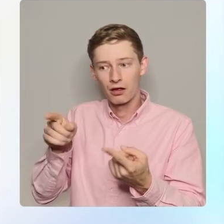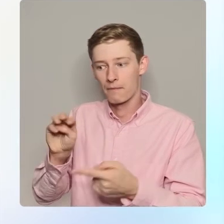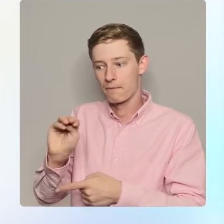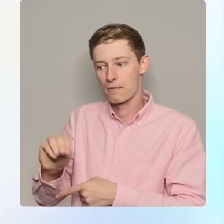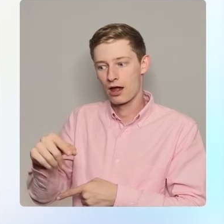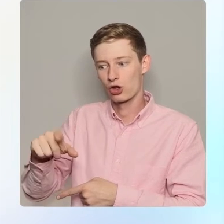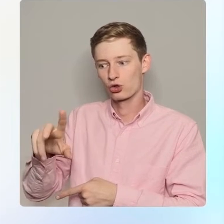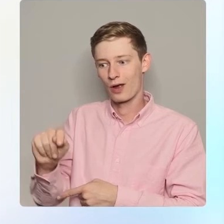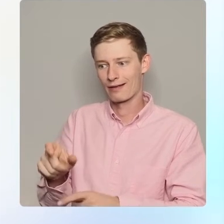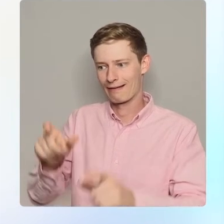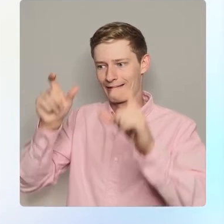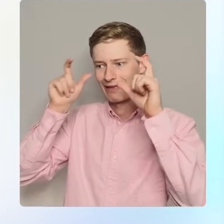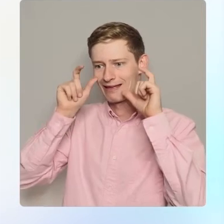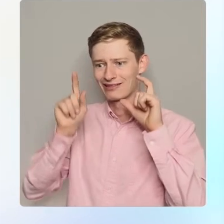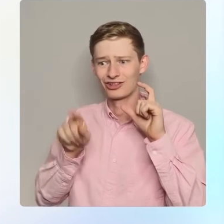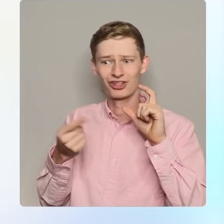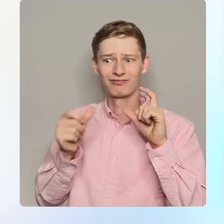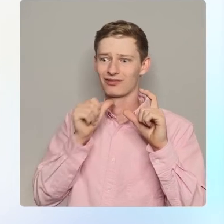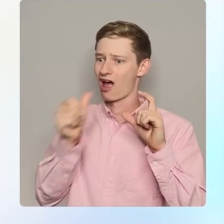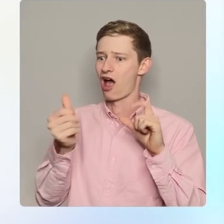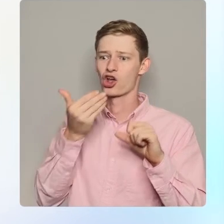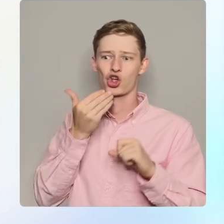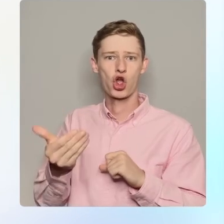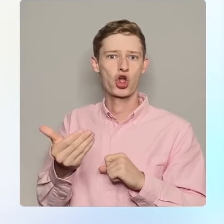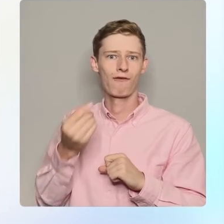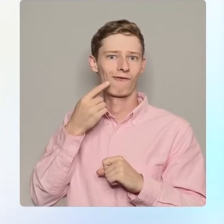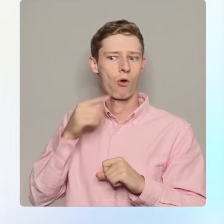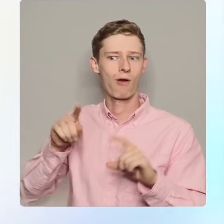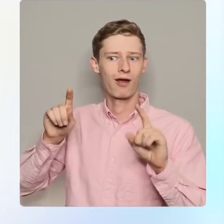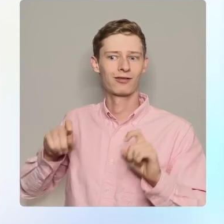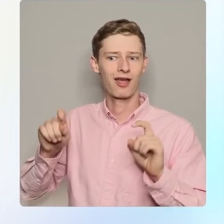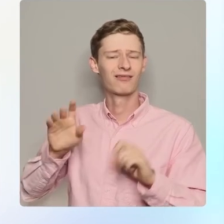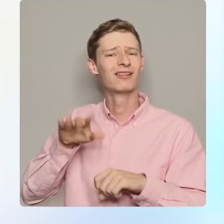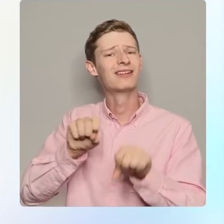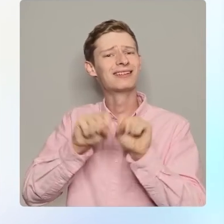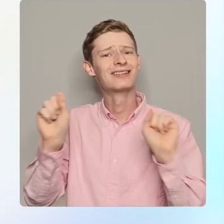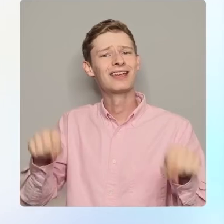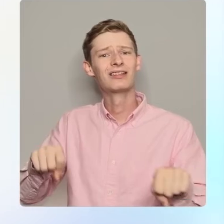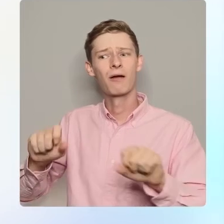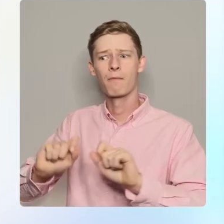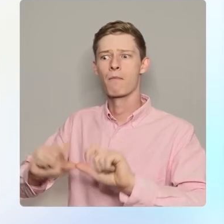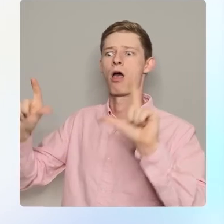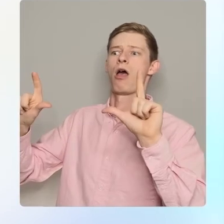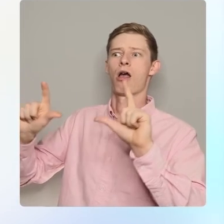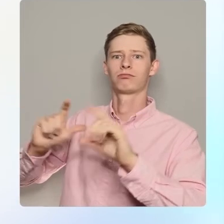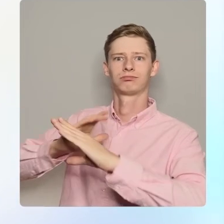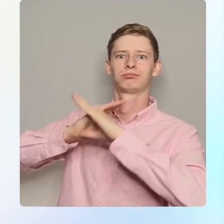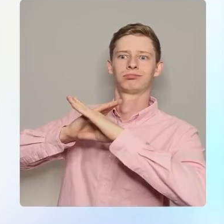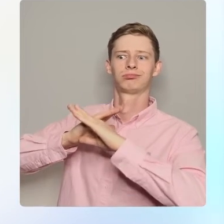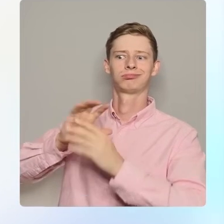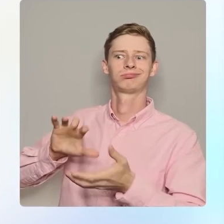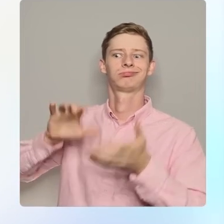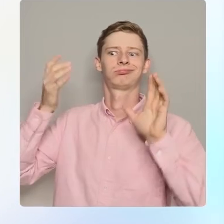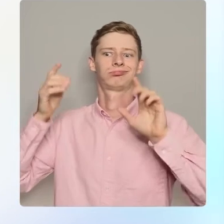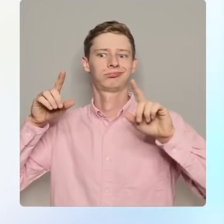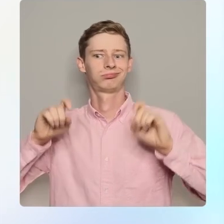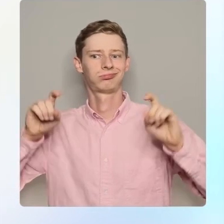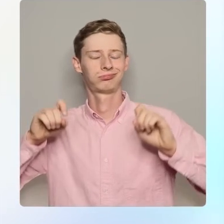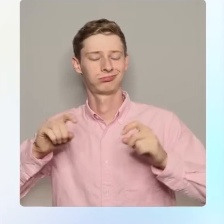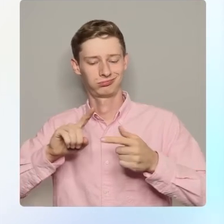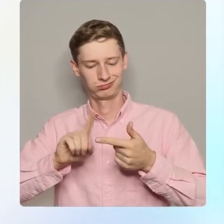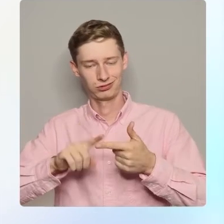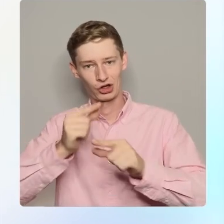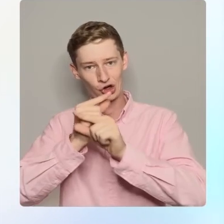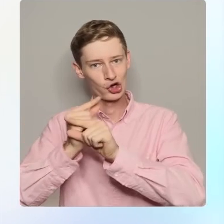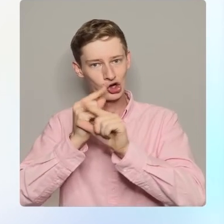constantly stay on top of them. I mean, a flaky test can be worse than having no test at all. Even worse,